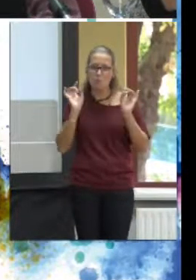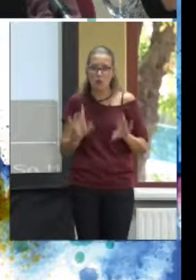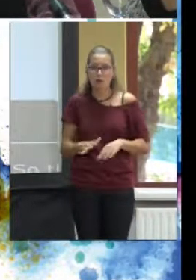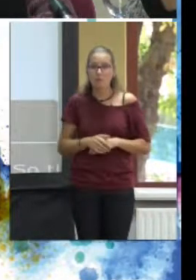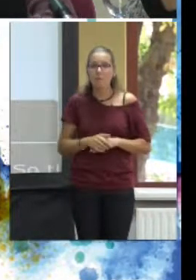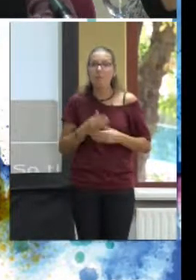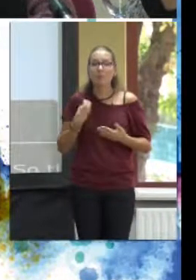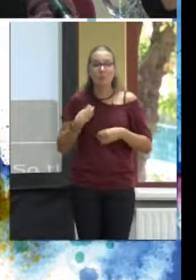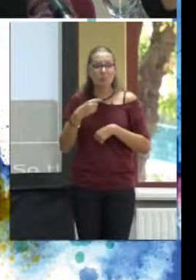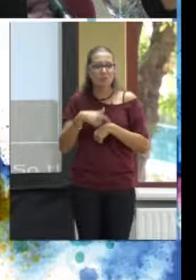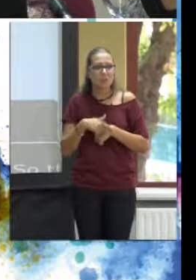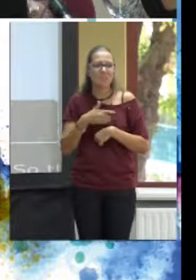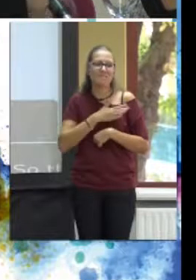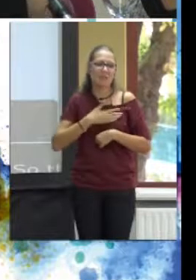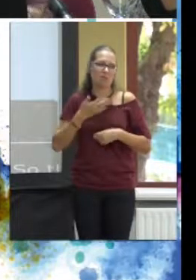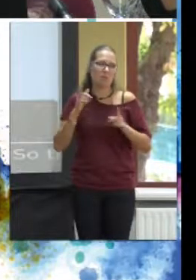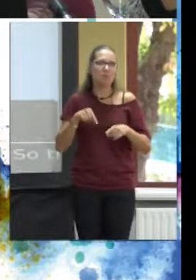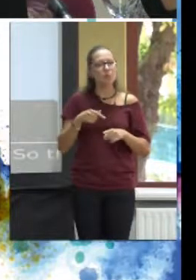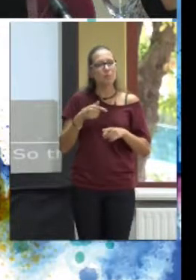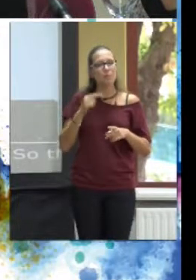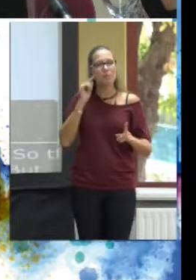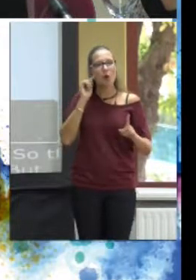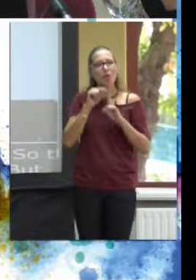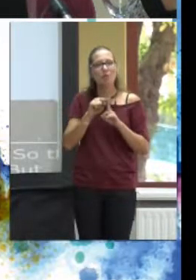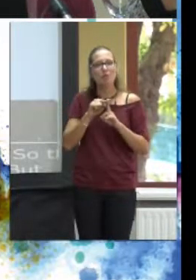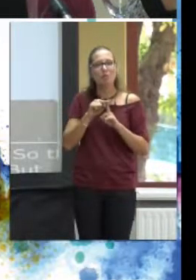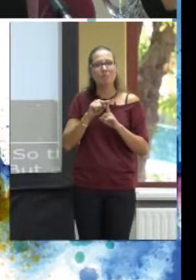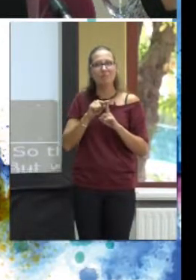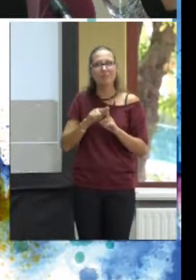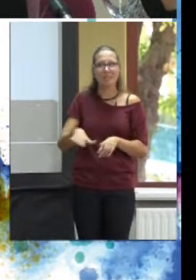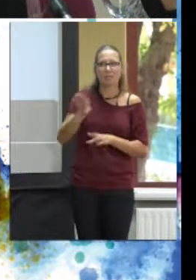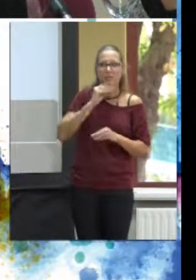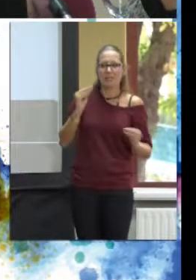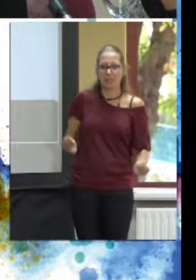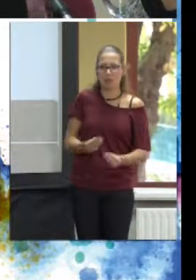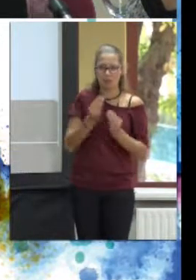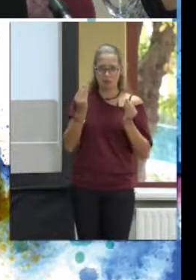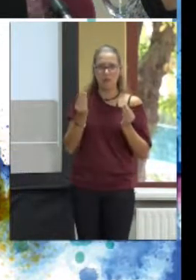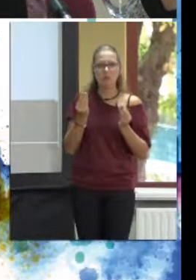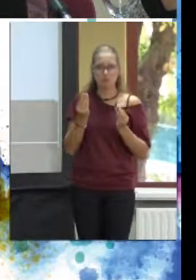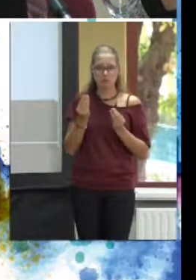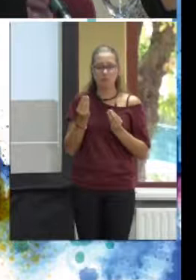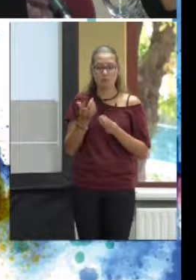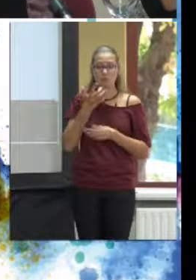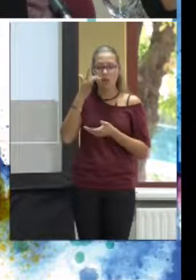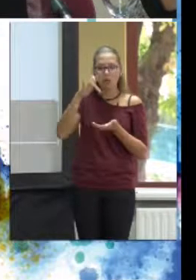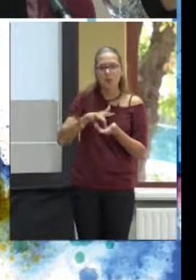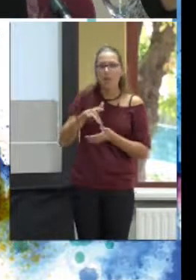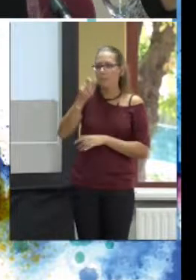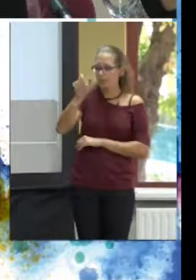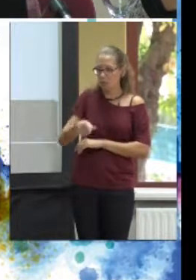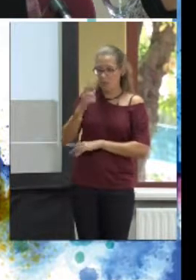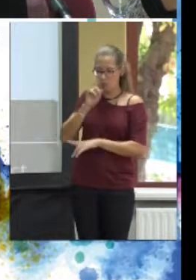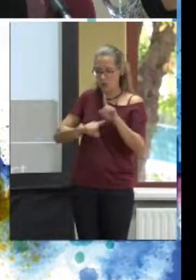exhibition. But we were also looking for a better understanding objective for people that have no